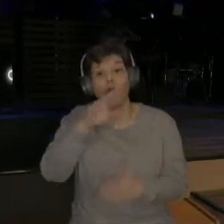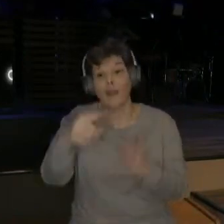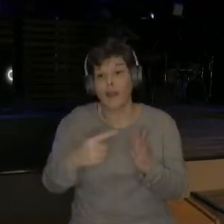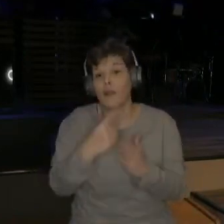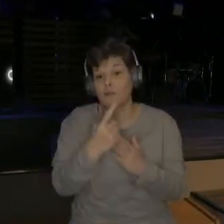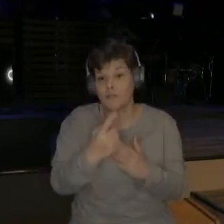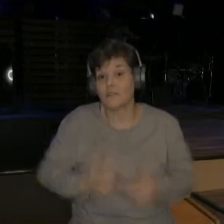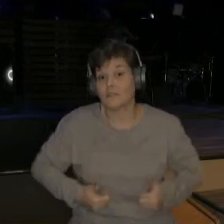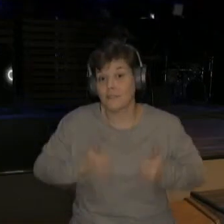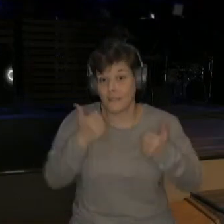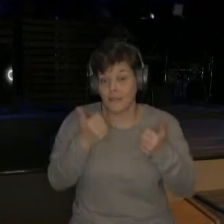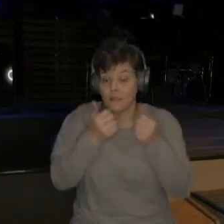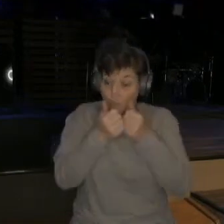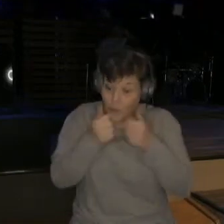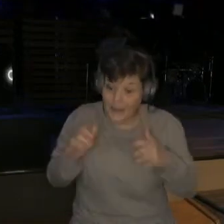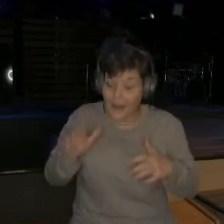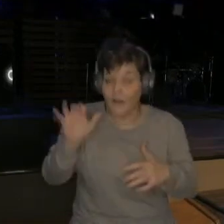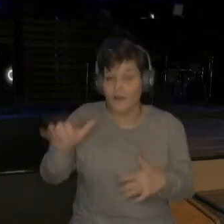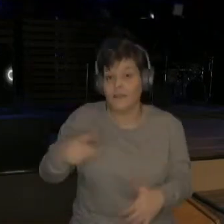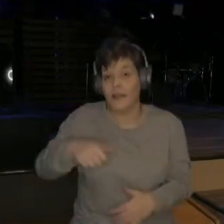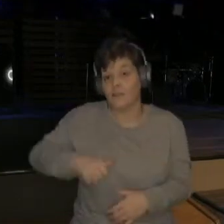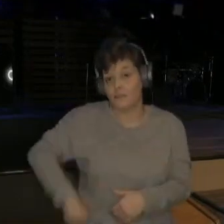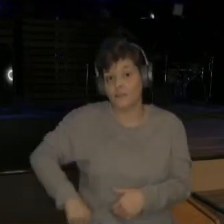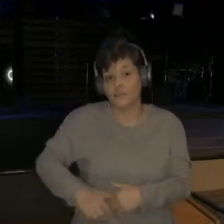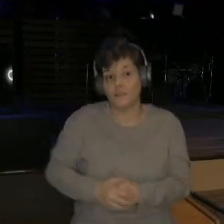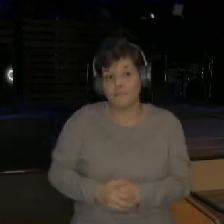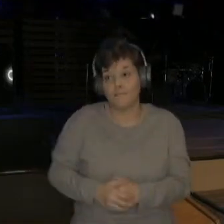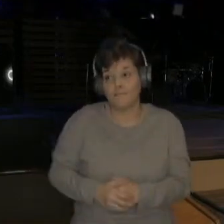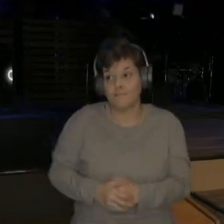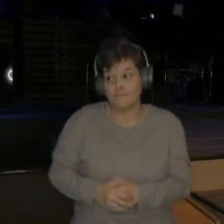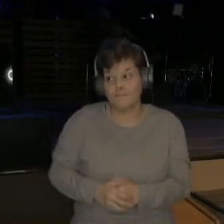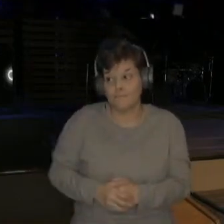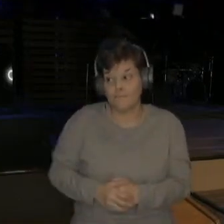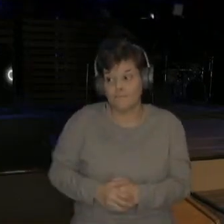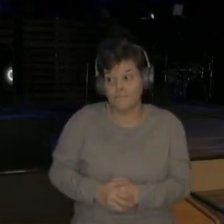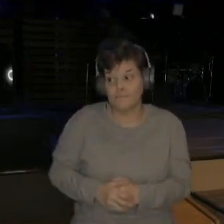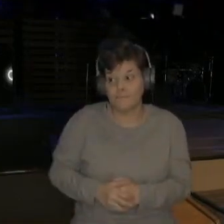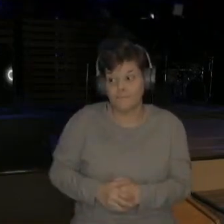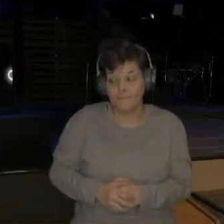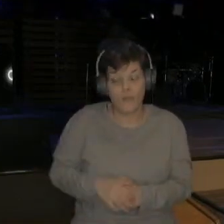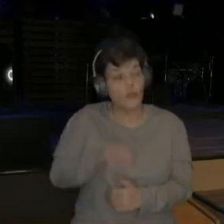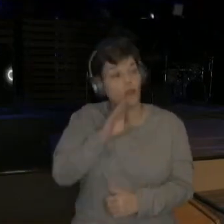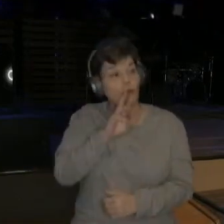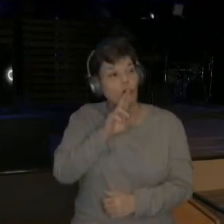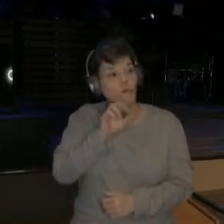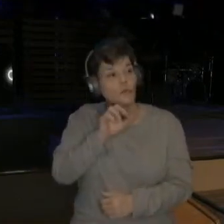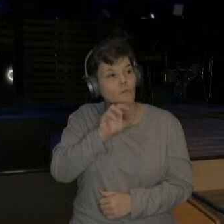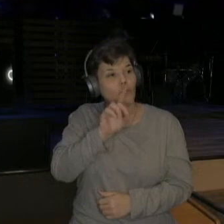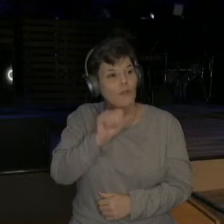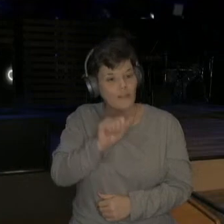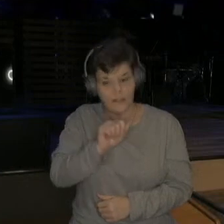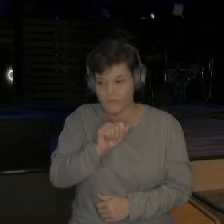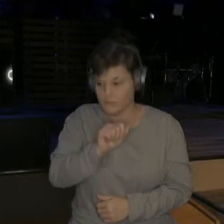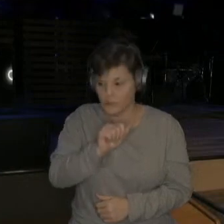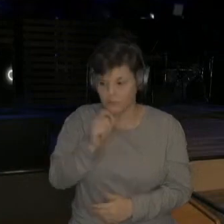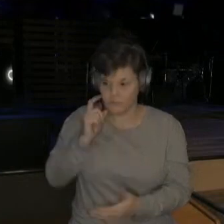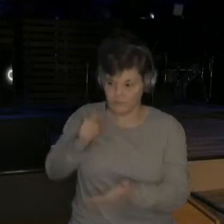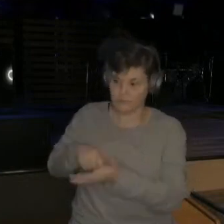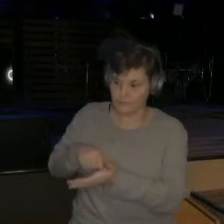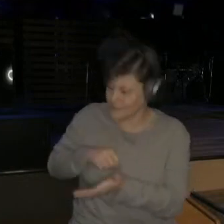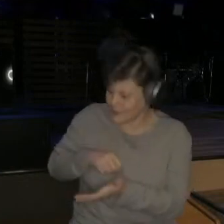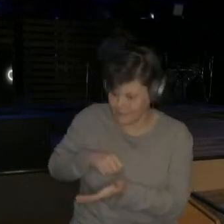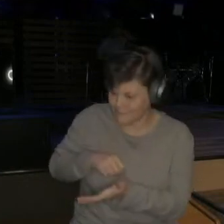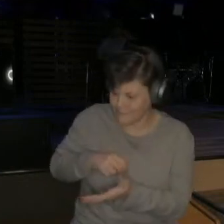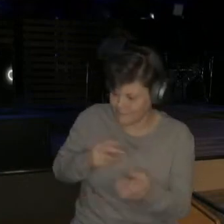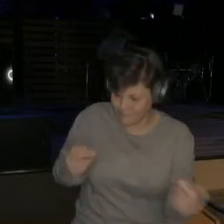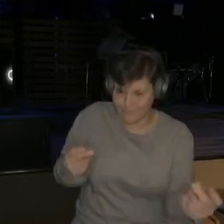The choice was up to Brenda, but she did not hesitate. She gave permission for the surgical team to